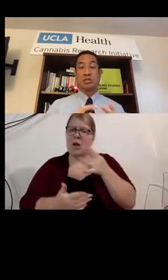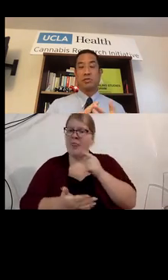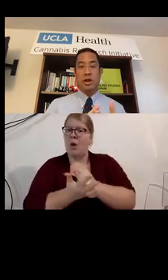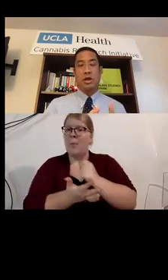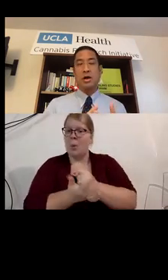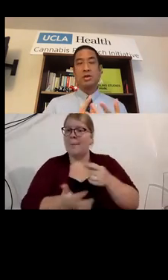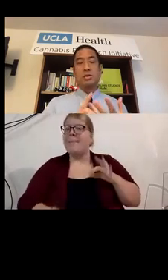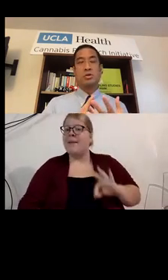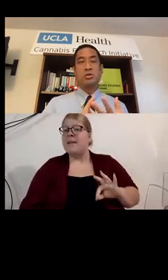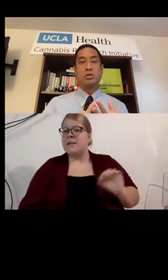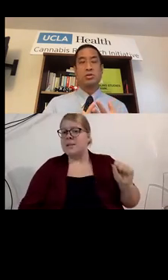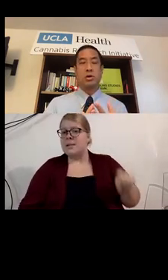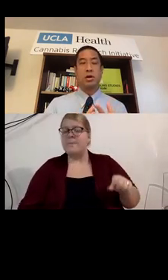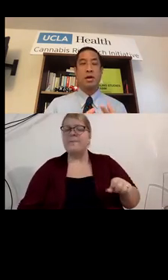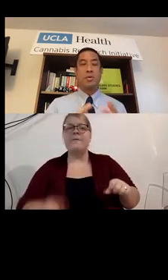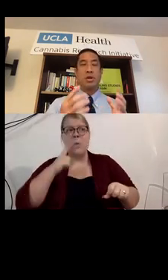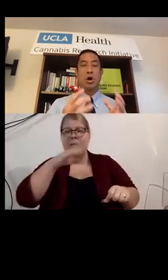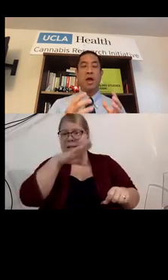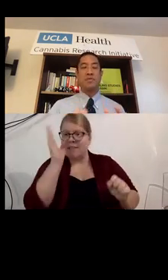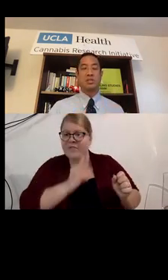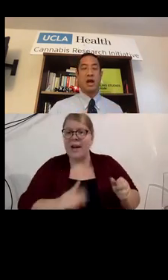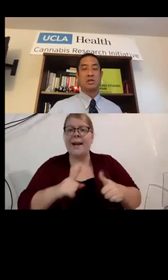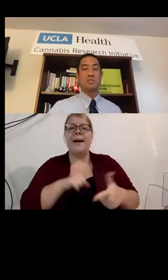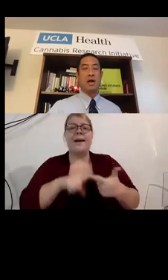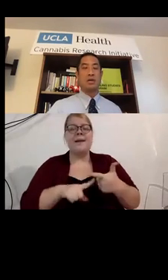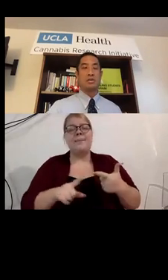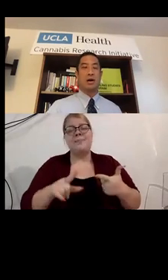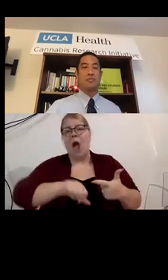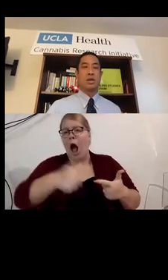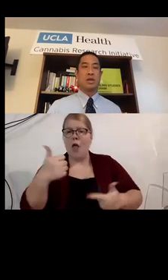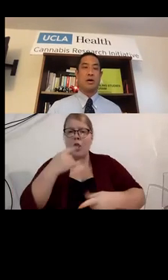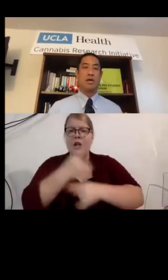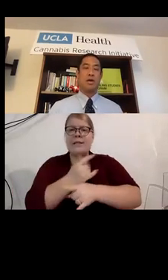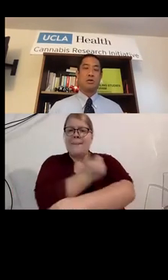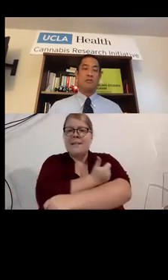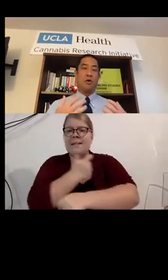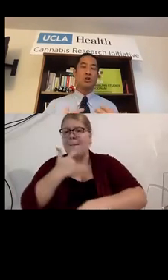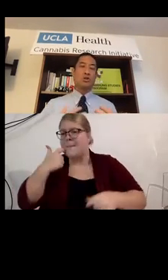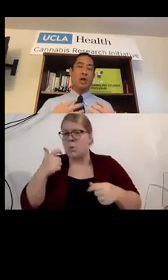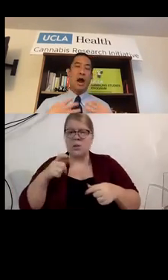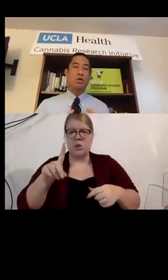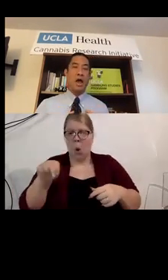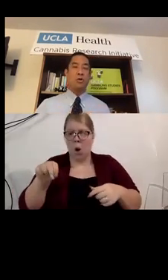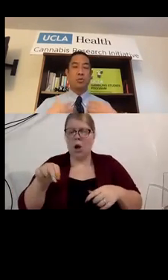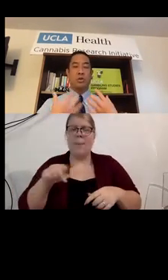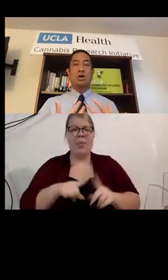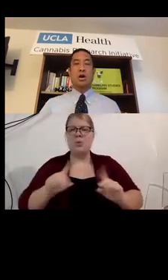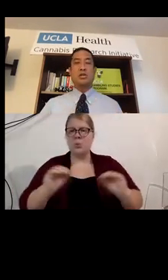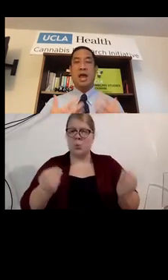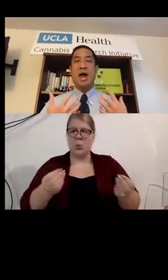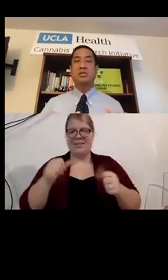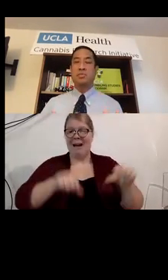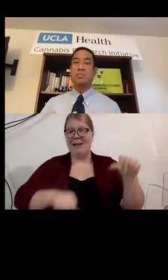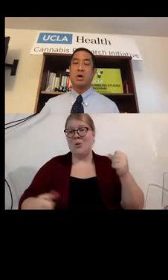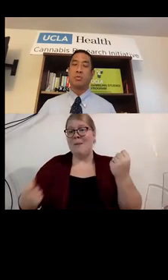for schizophrenia and substance use disorder, but we don't have the science to back us up right now. So unfortunately, our language with our